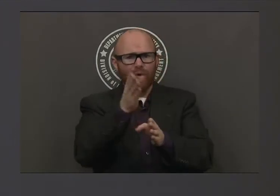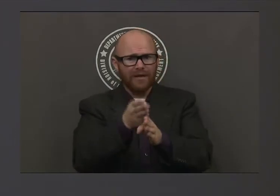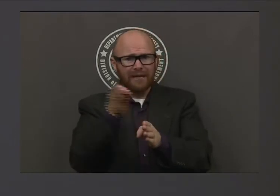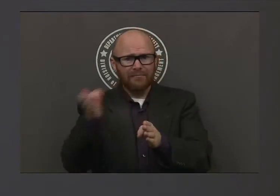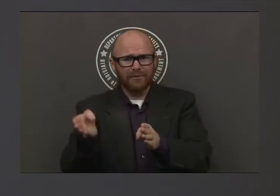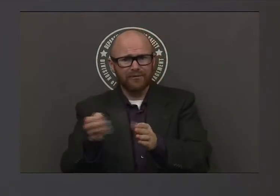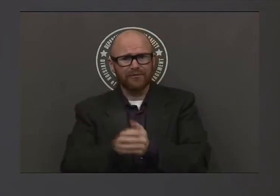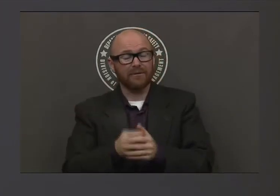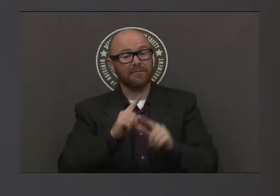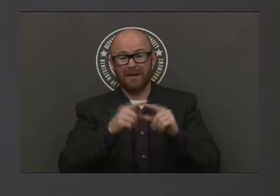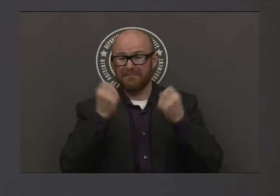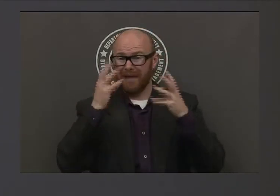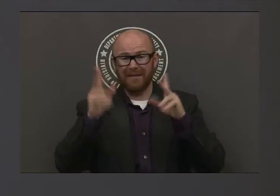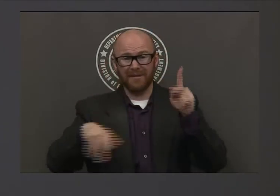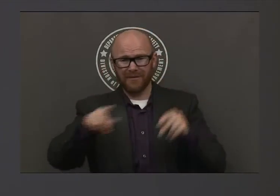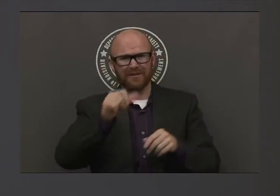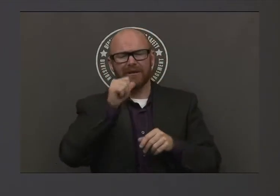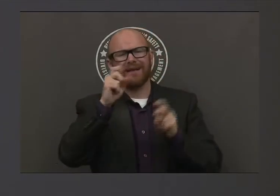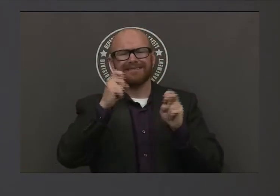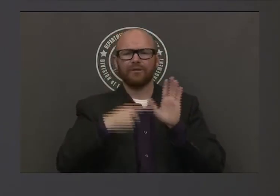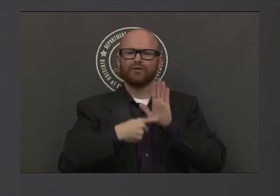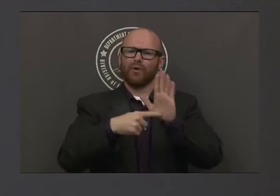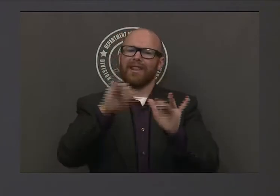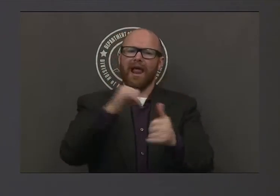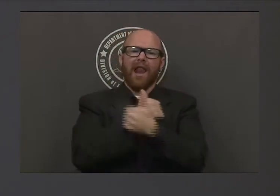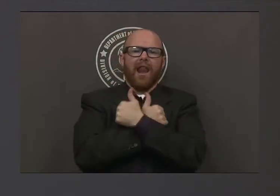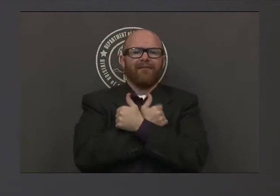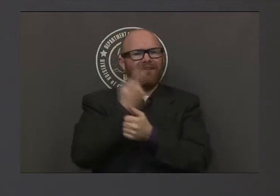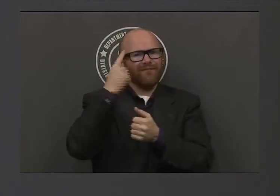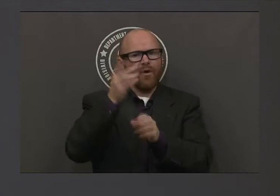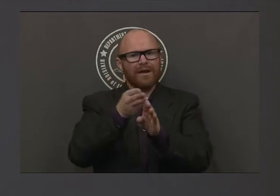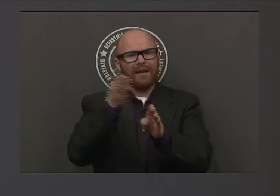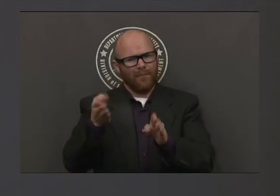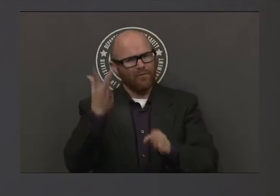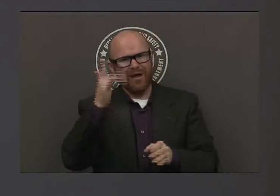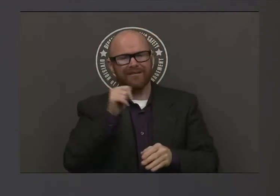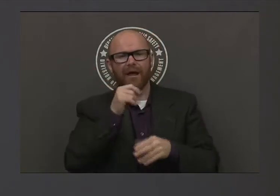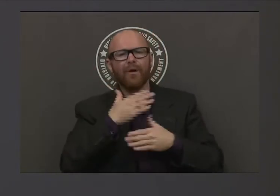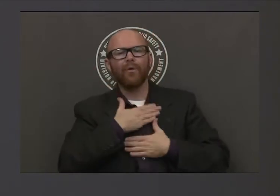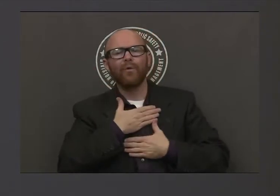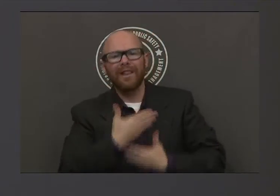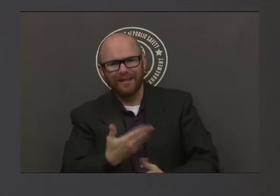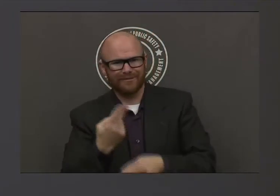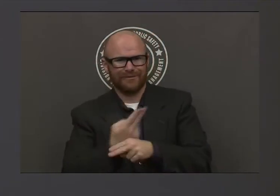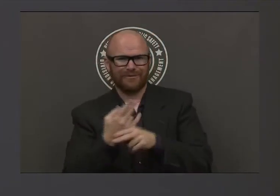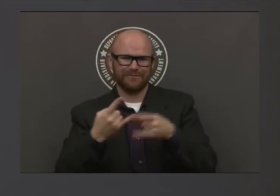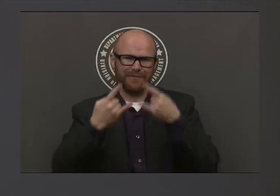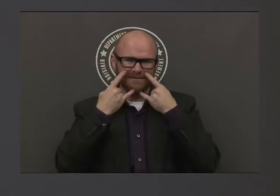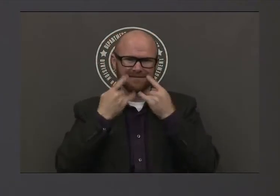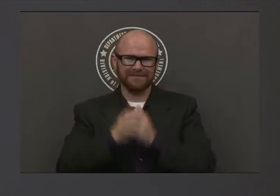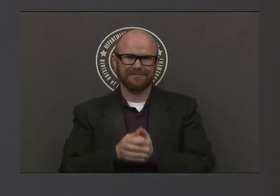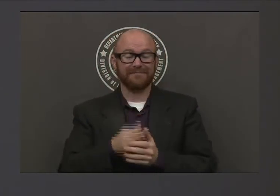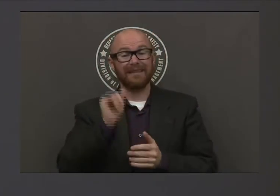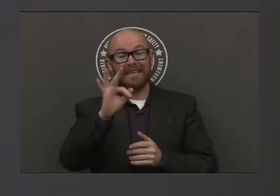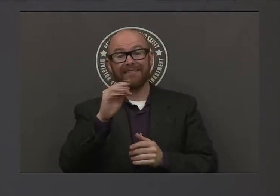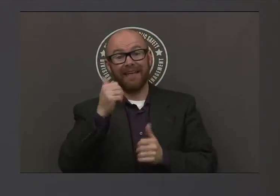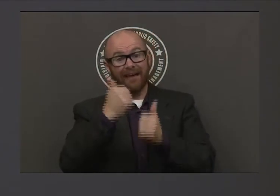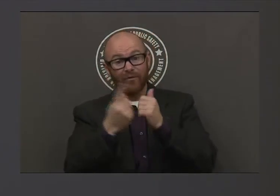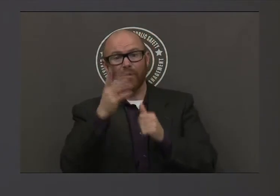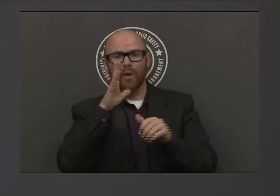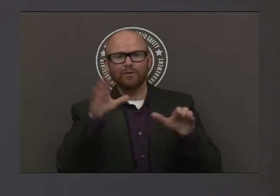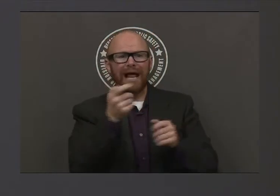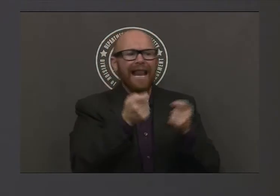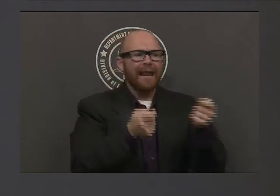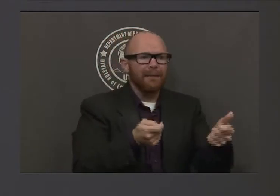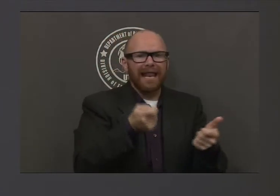So again, all of us can do better. I've said before, all of us have a role to play. All of us can do something better. And if all of us do a little something better, we'll get a